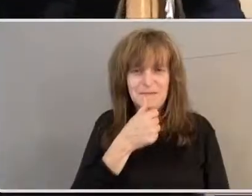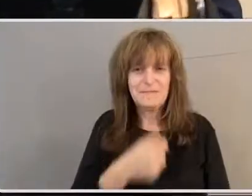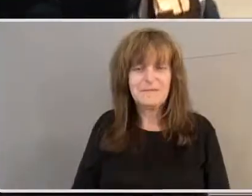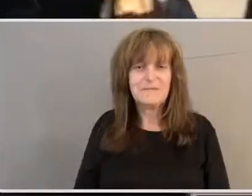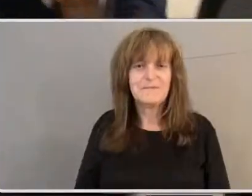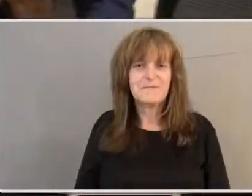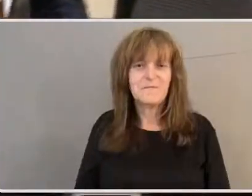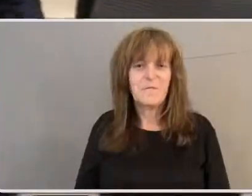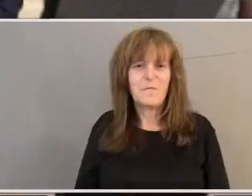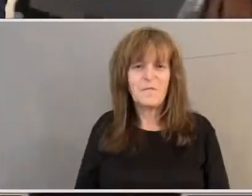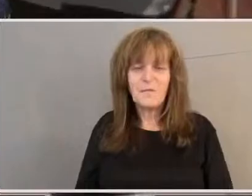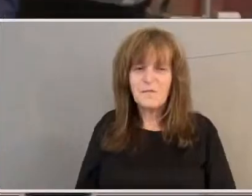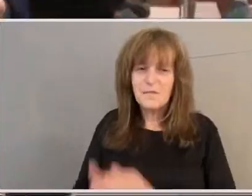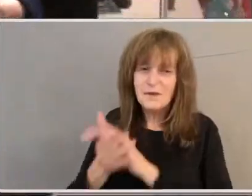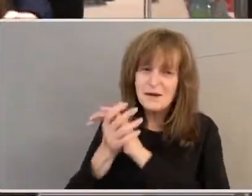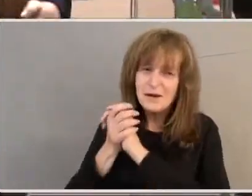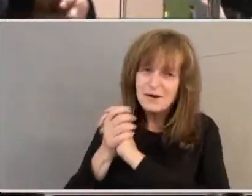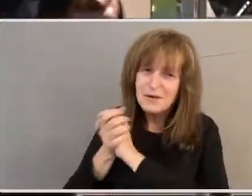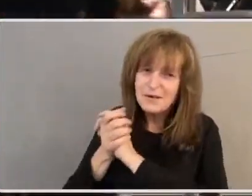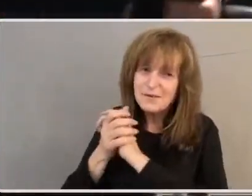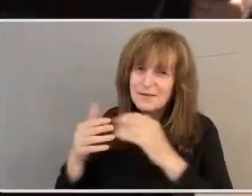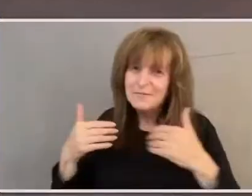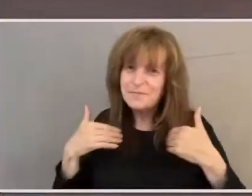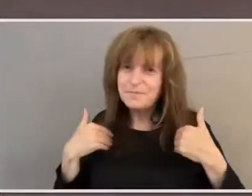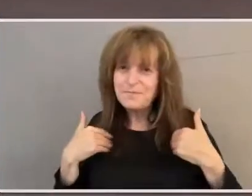Congratulations again, Minister.